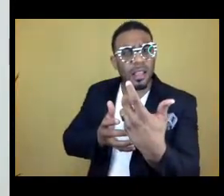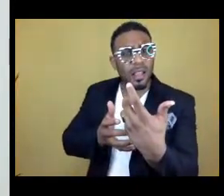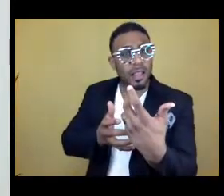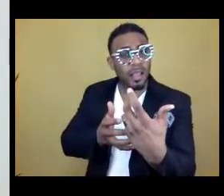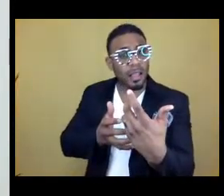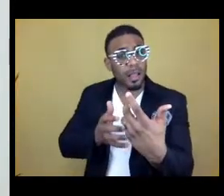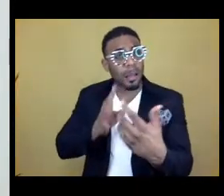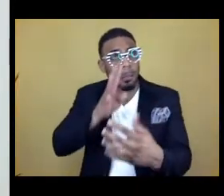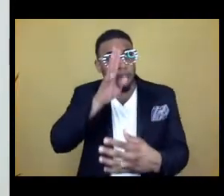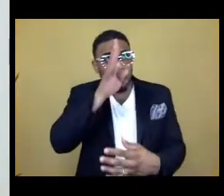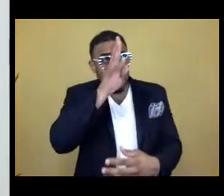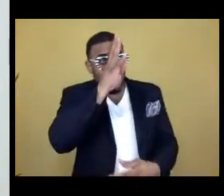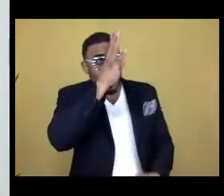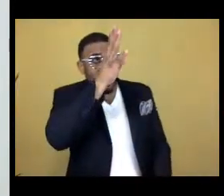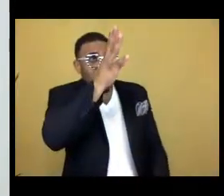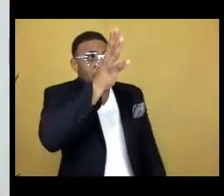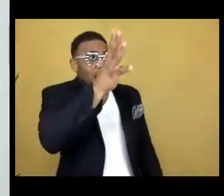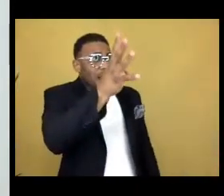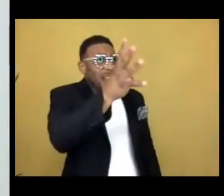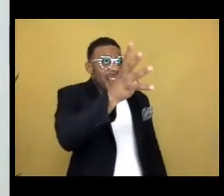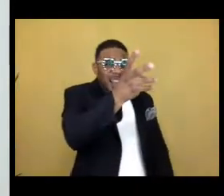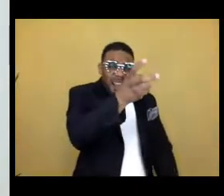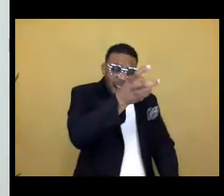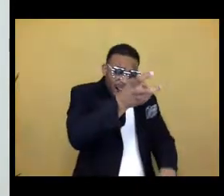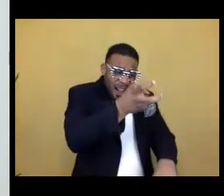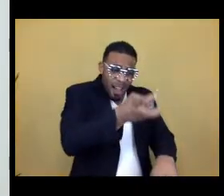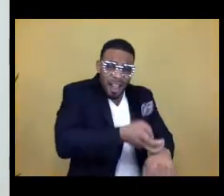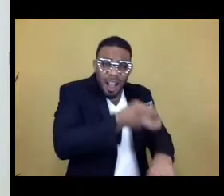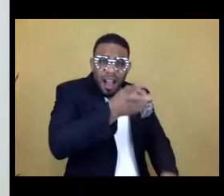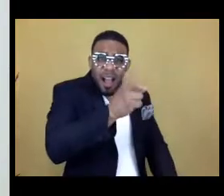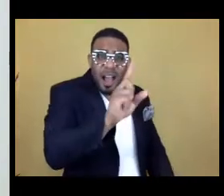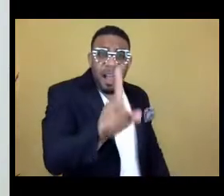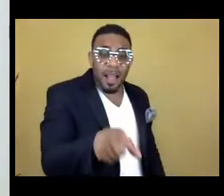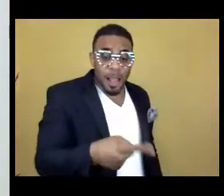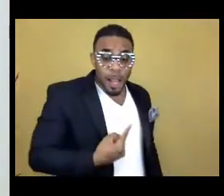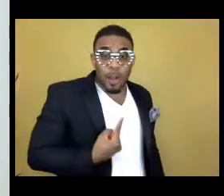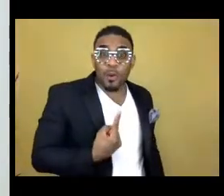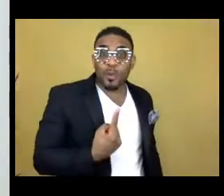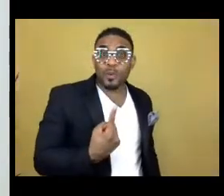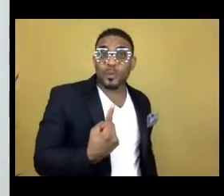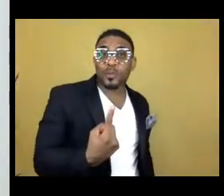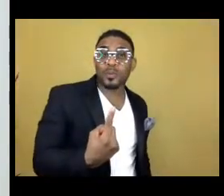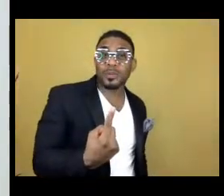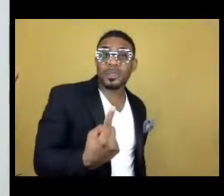Make believing is hard